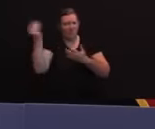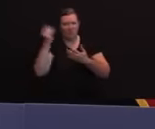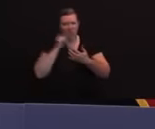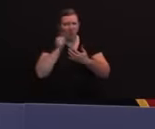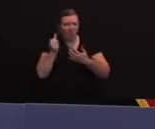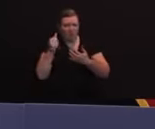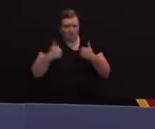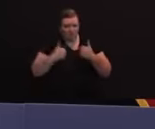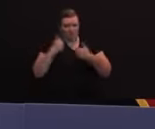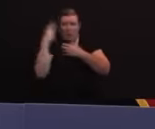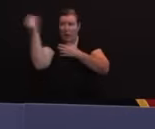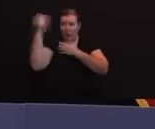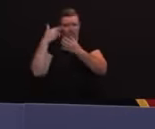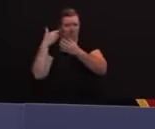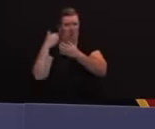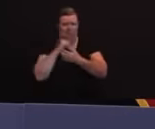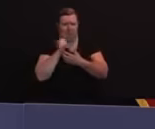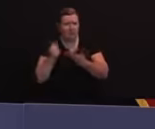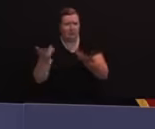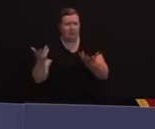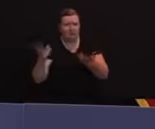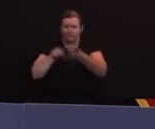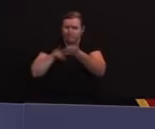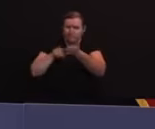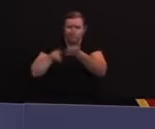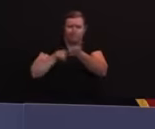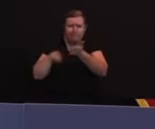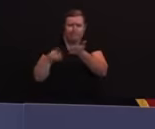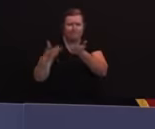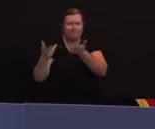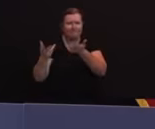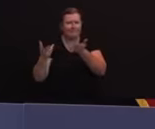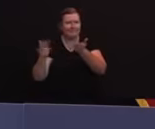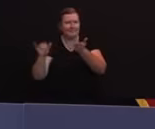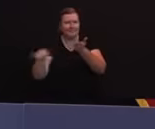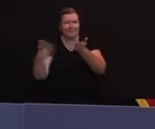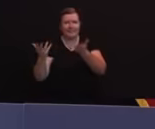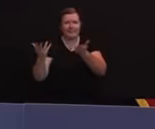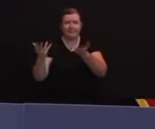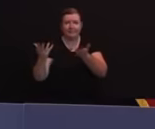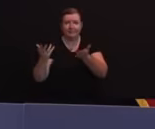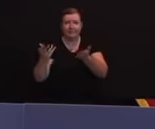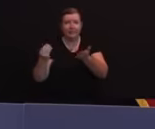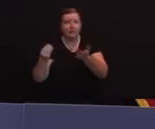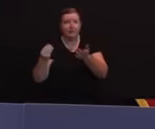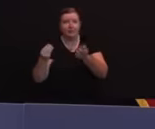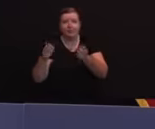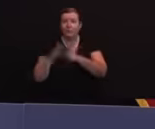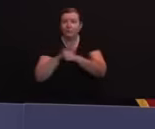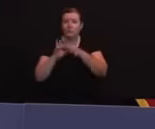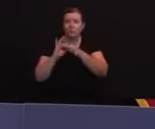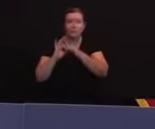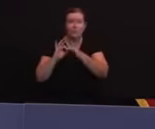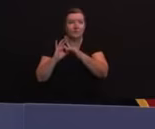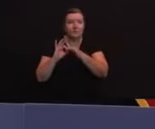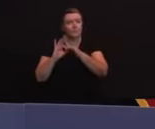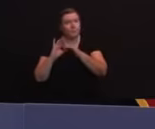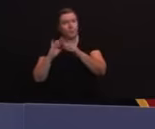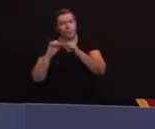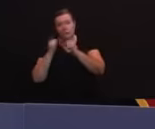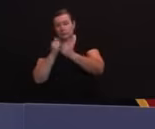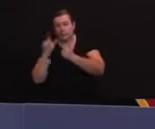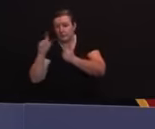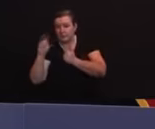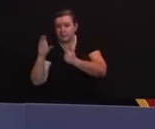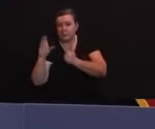looking at that pretty critically. Right now, and with complete cooperation, by the way, of the associations and the facilities. They